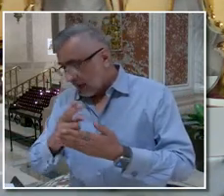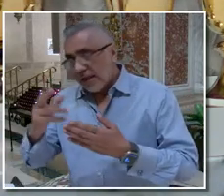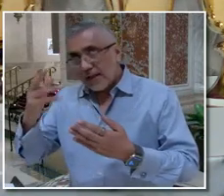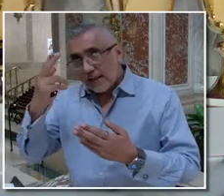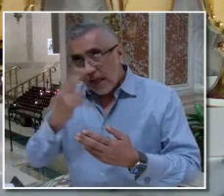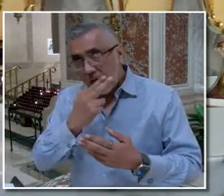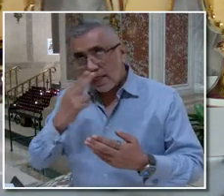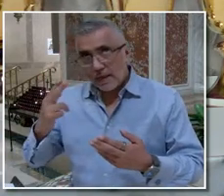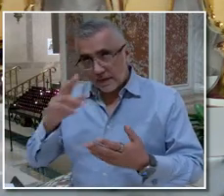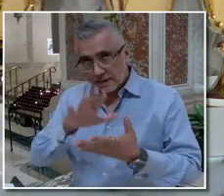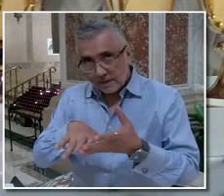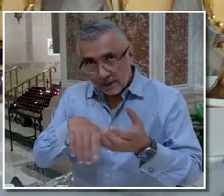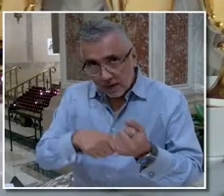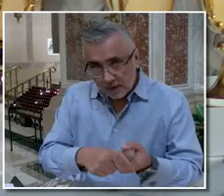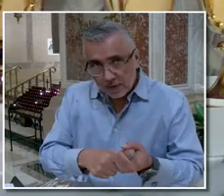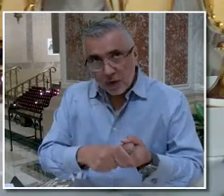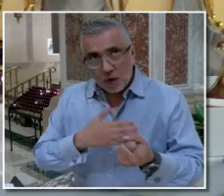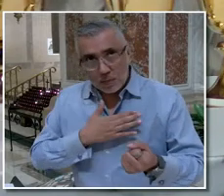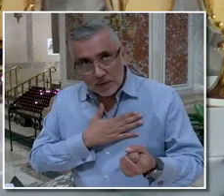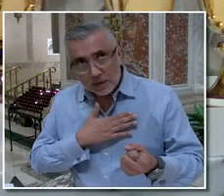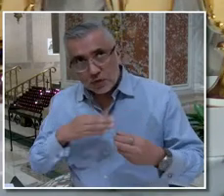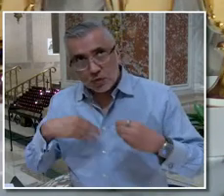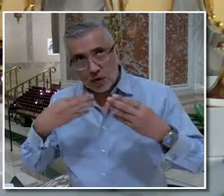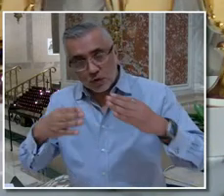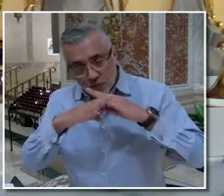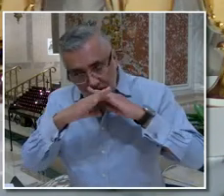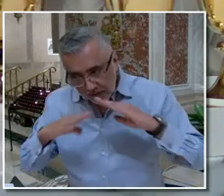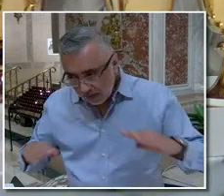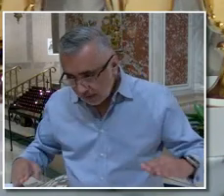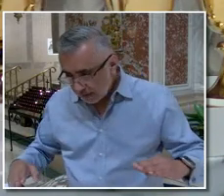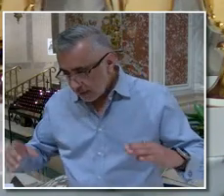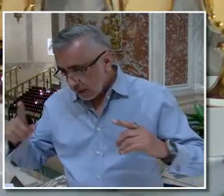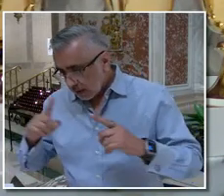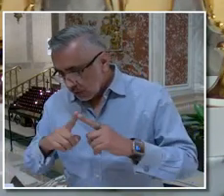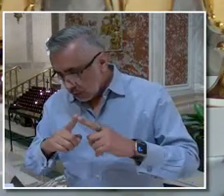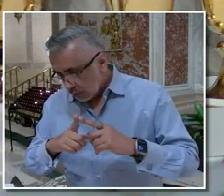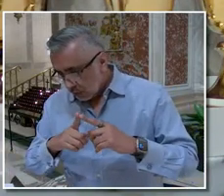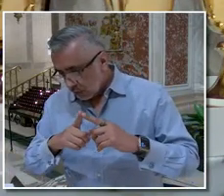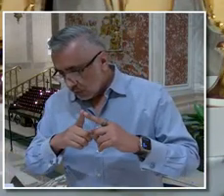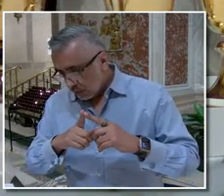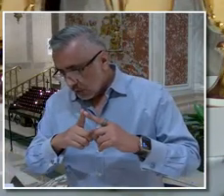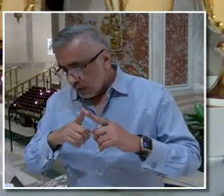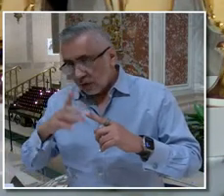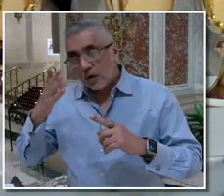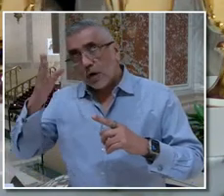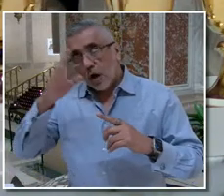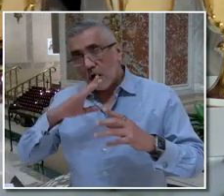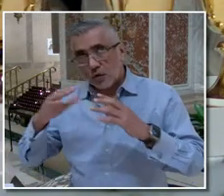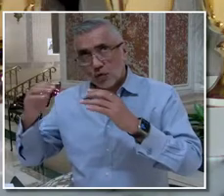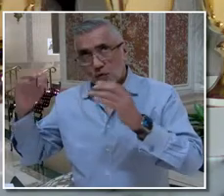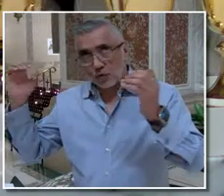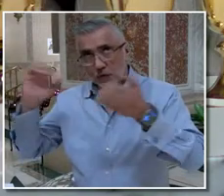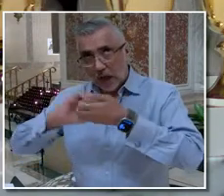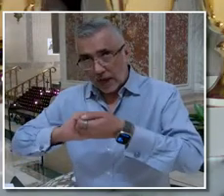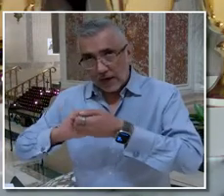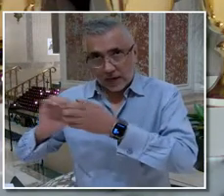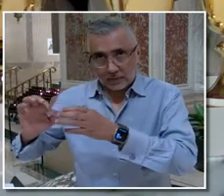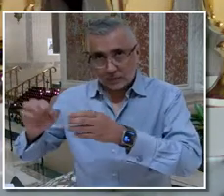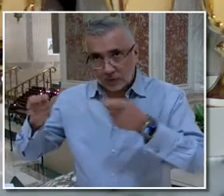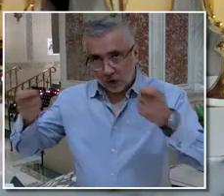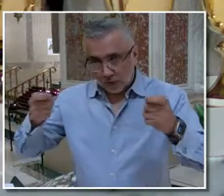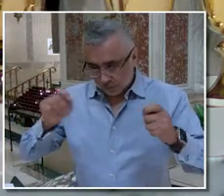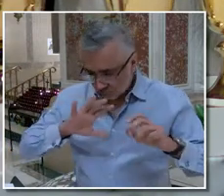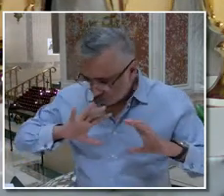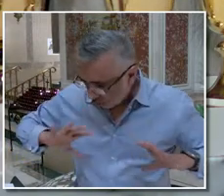Church. Be pleased to grant her peace, to guard, unite, and govern her throughout the whole